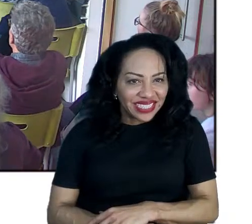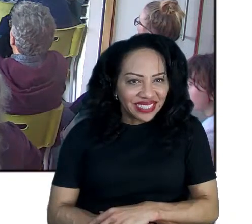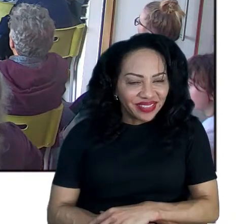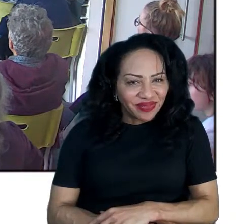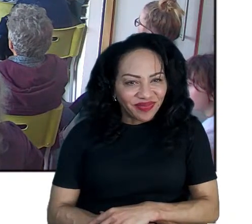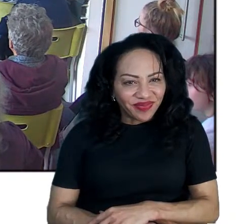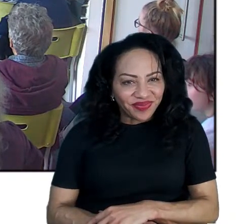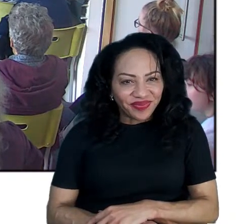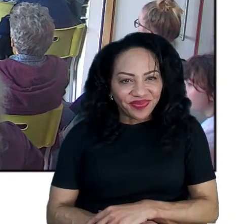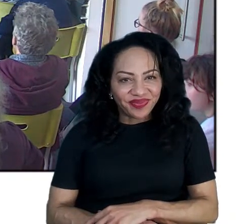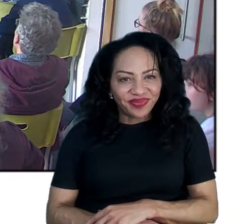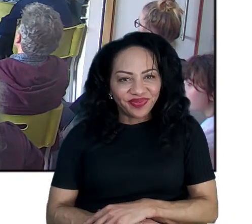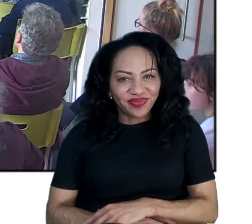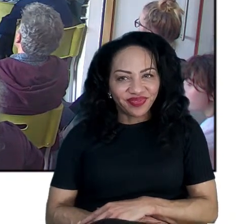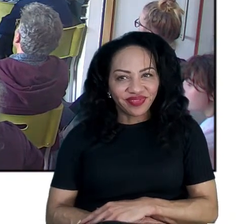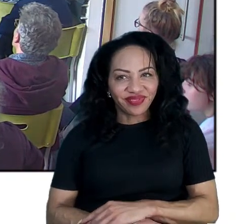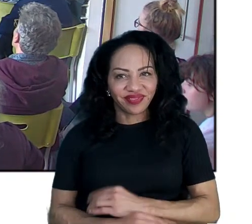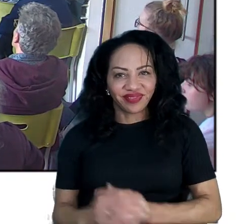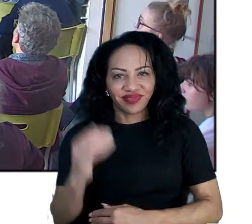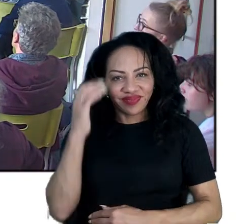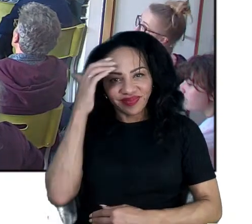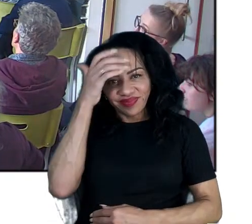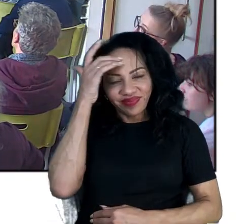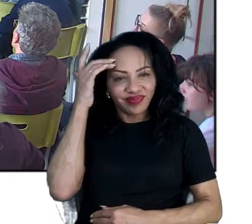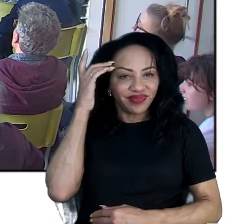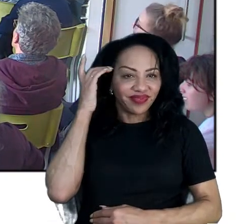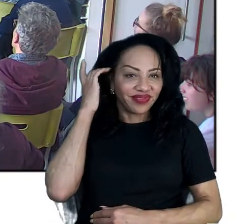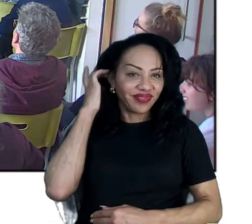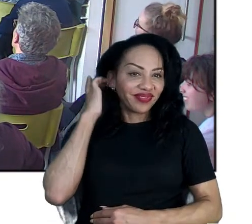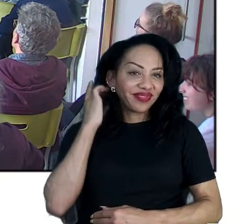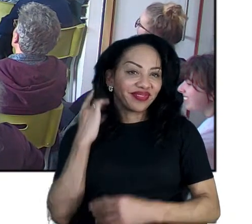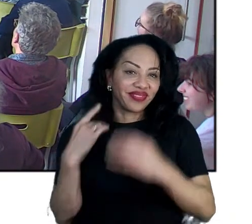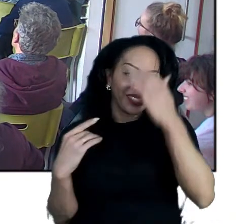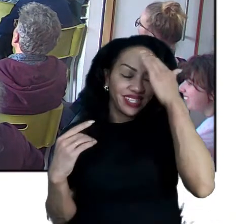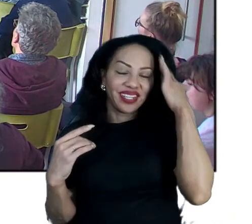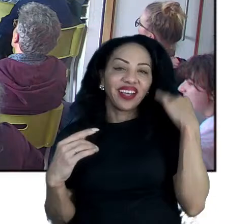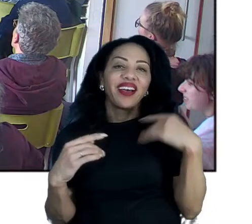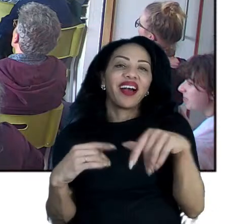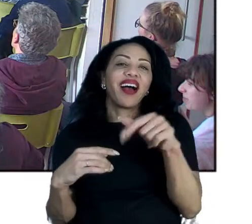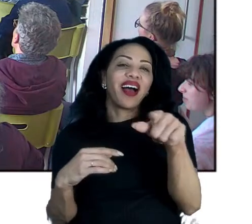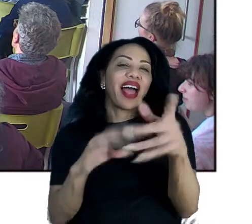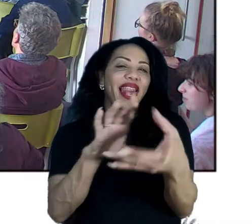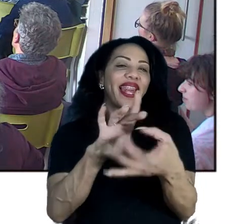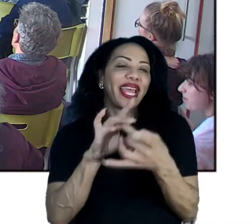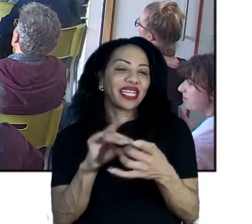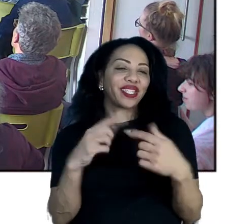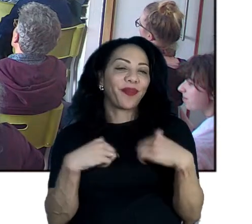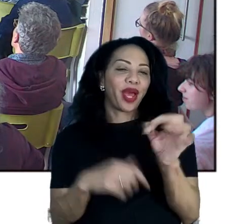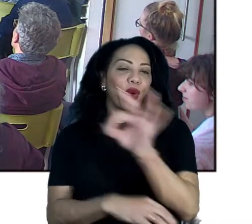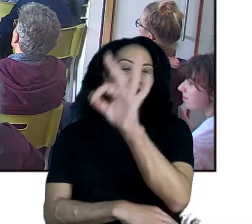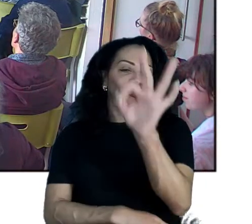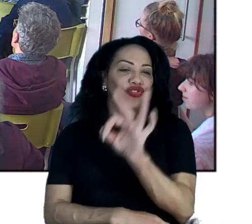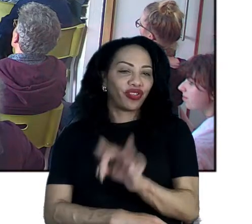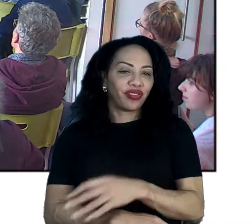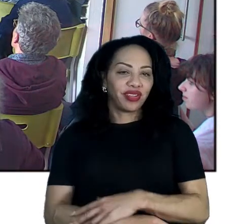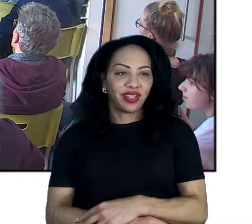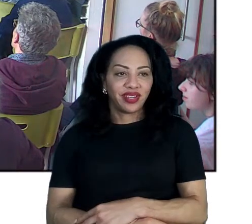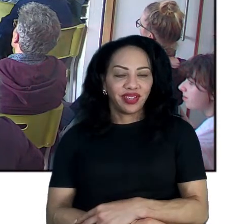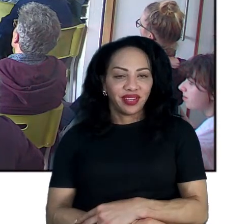That leads nicely on to a question that's formulating in my mind, which is, have you explored